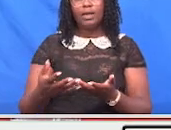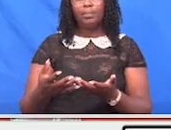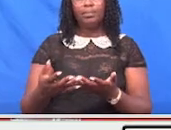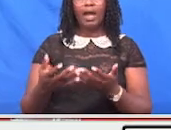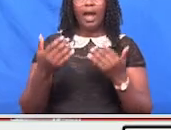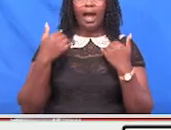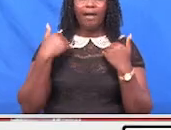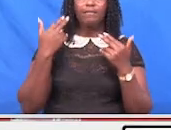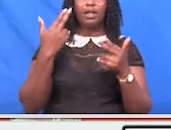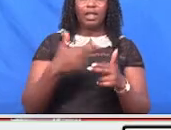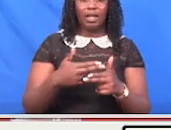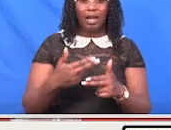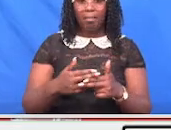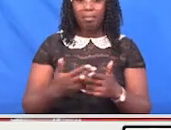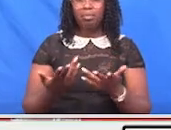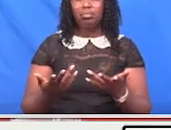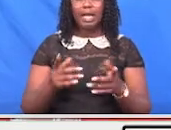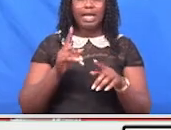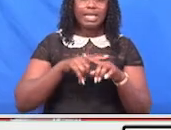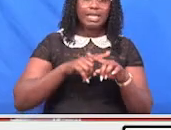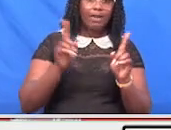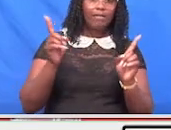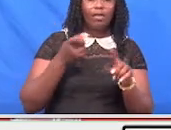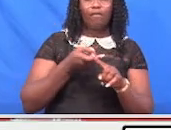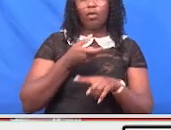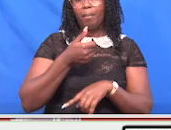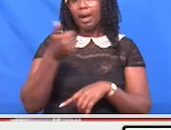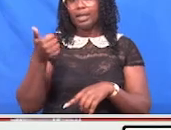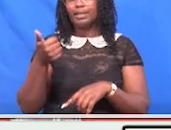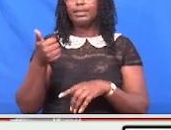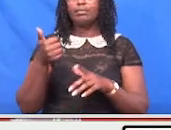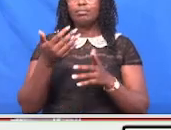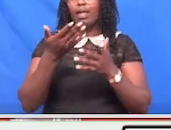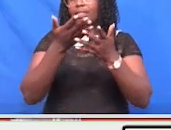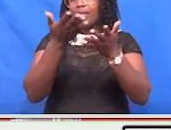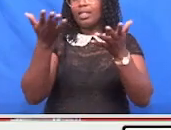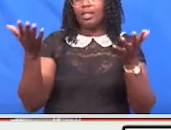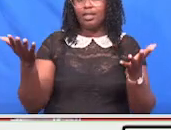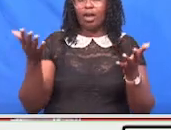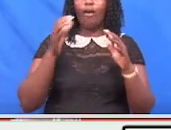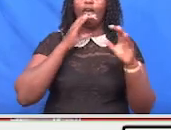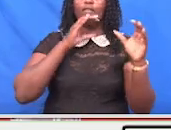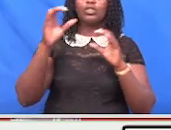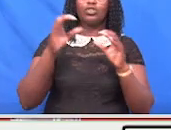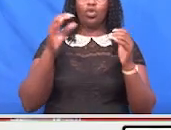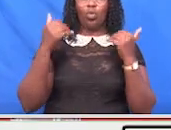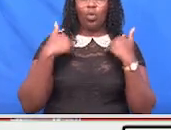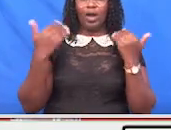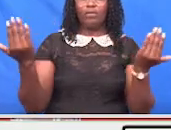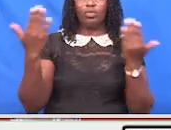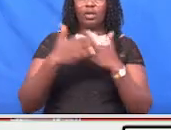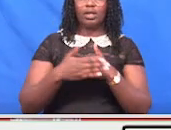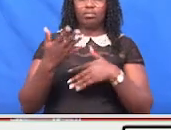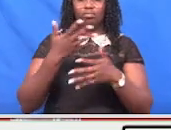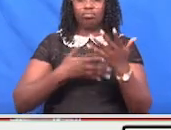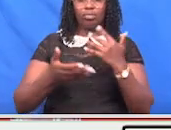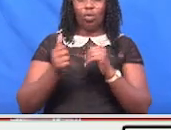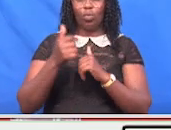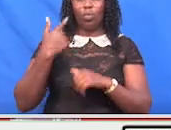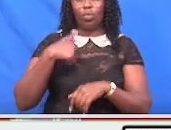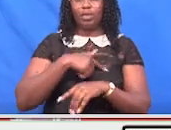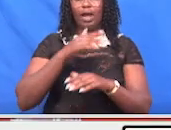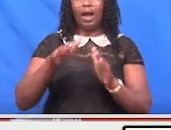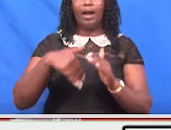have the name. Will it be different from others out there? This is your conversation, so talk to us. When you come back after this